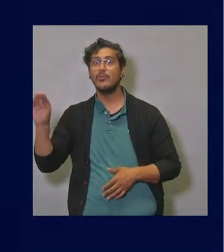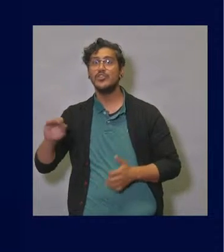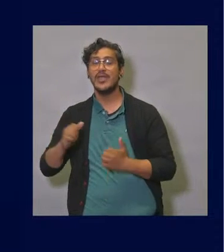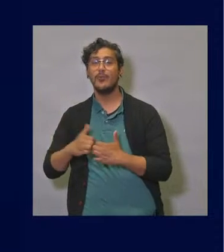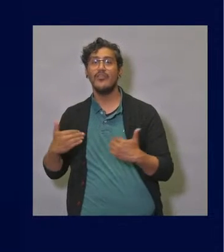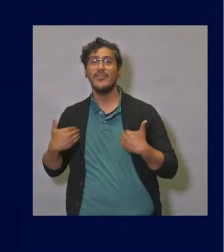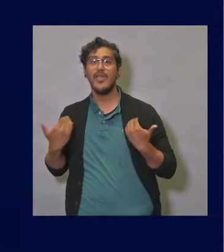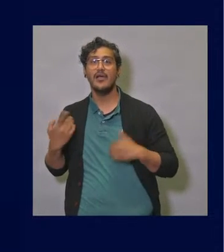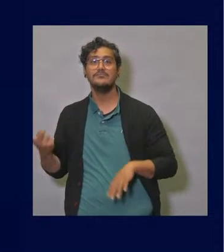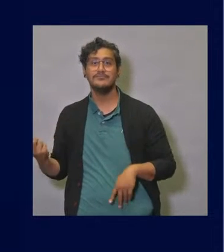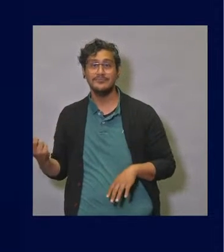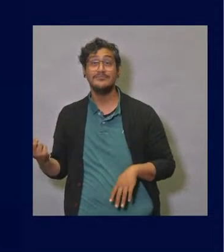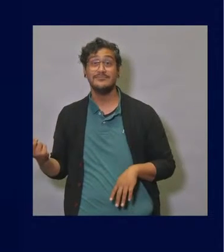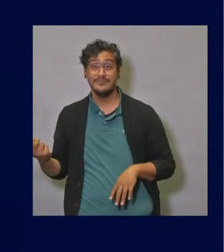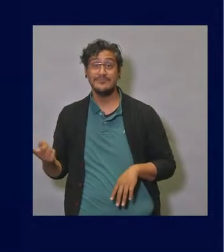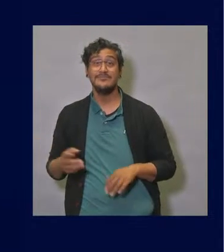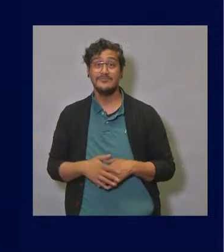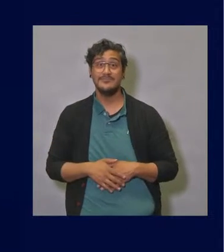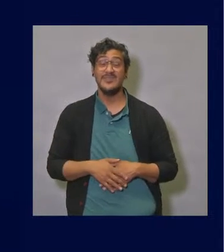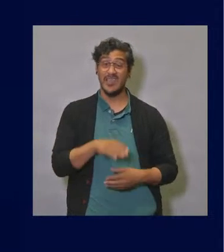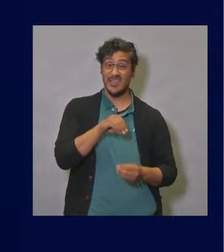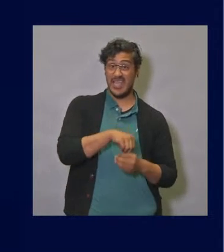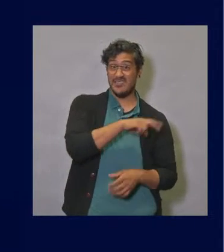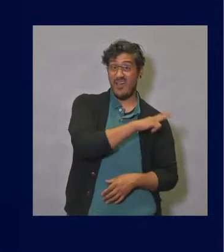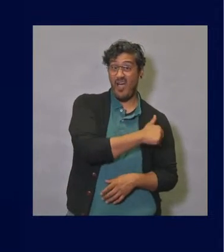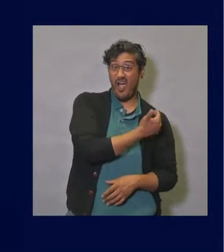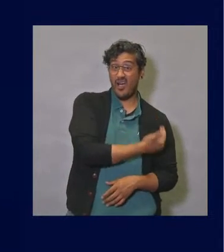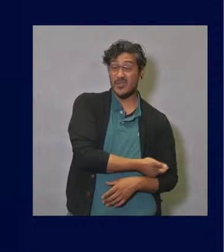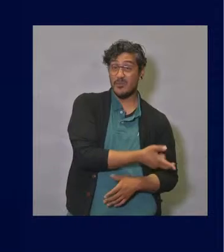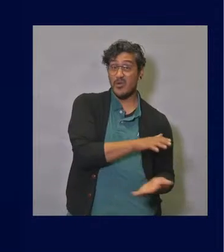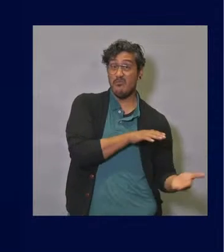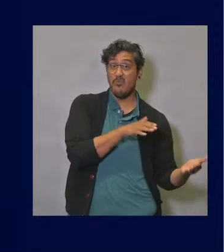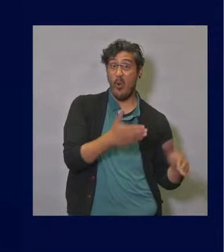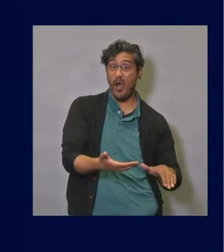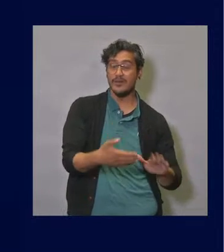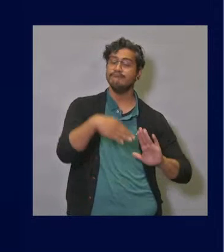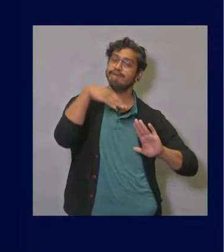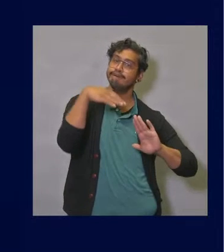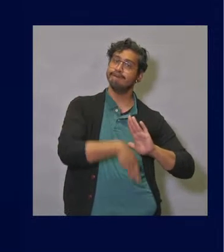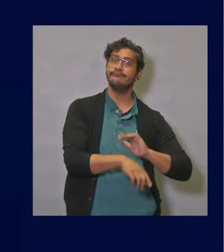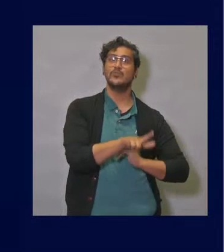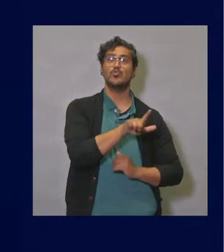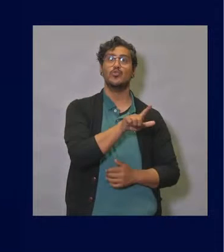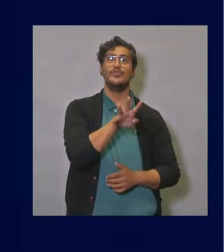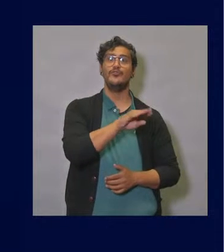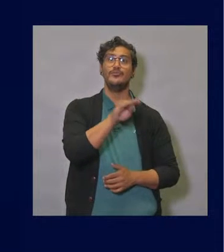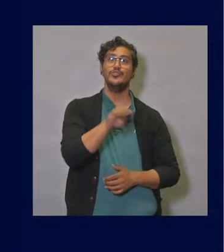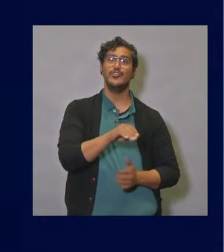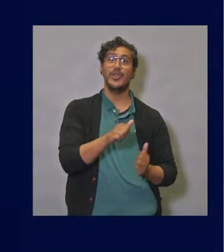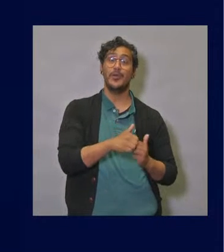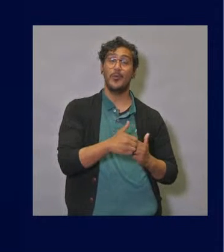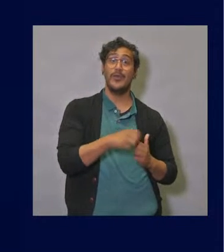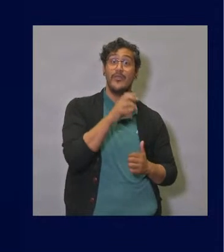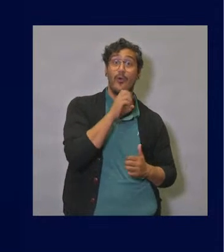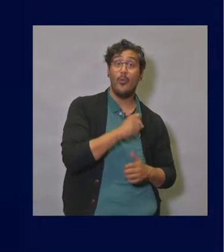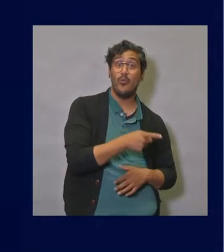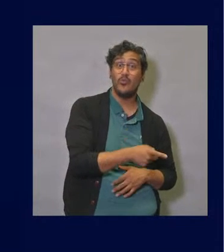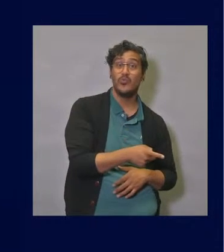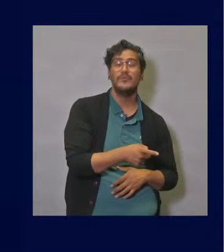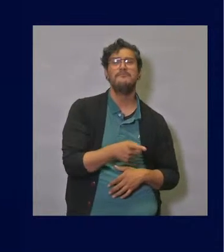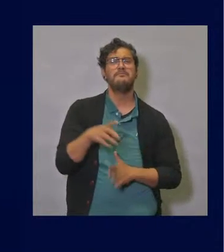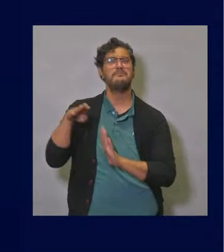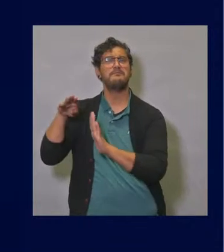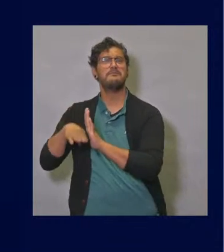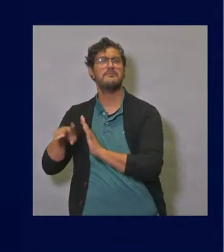younger counterparts. And in-hospital mortality has decreased 24% in older adults, while only decreasing